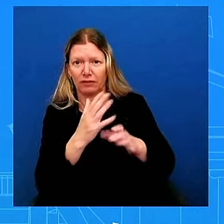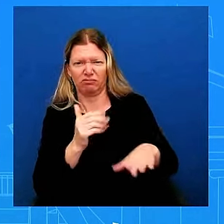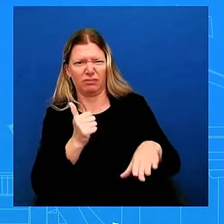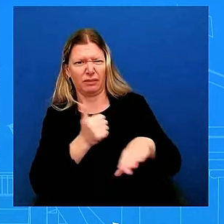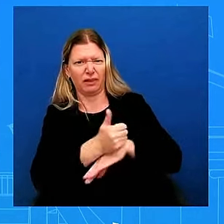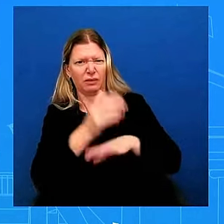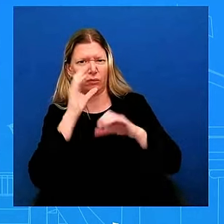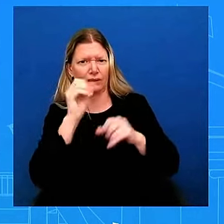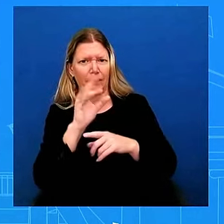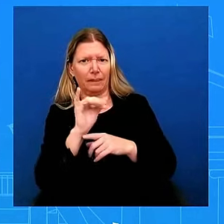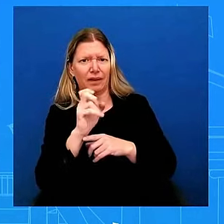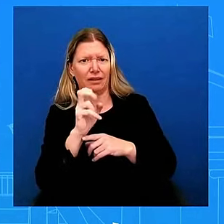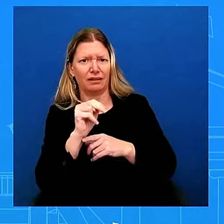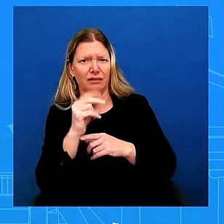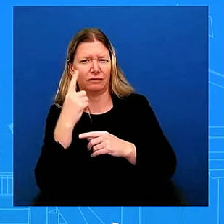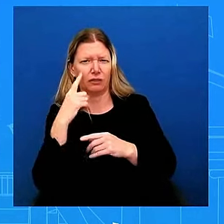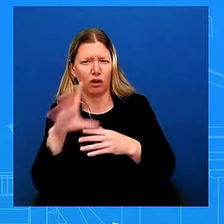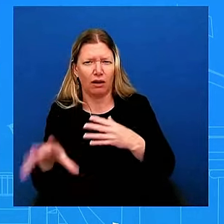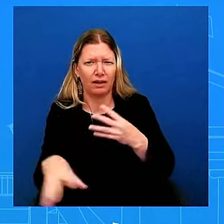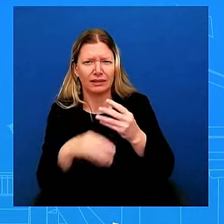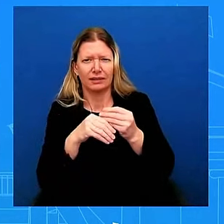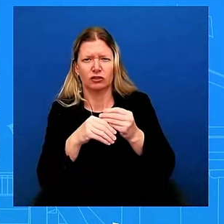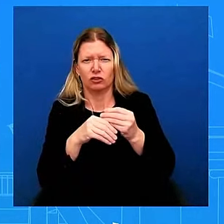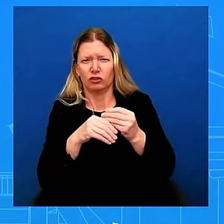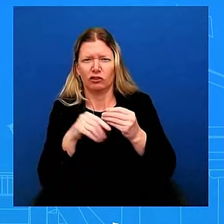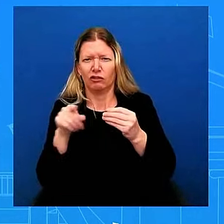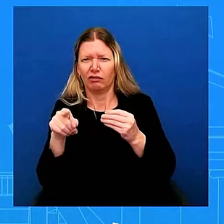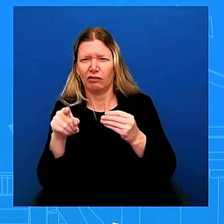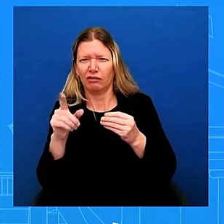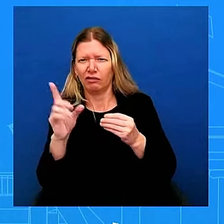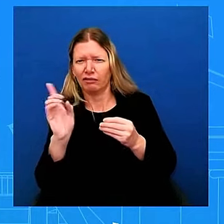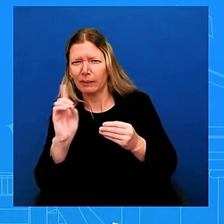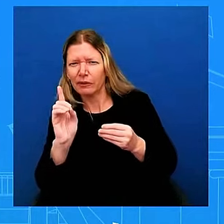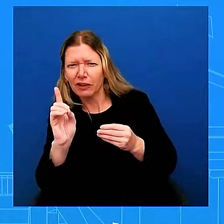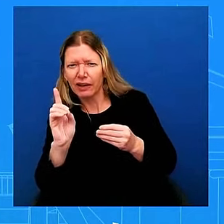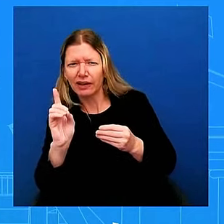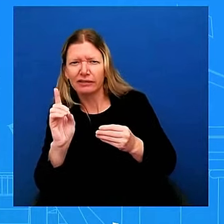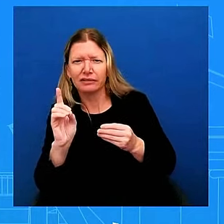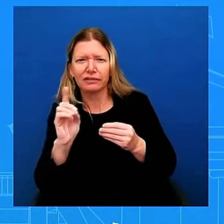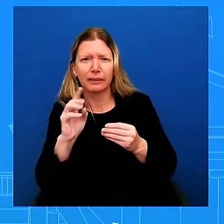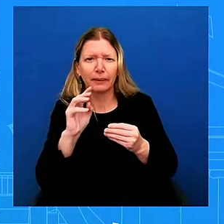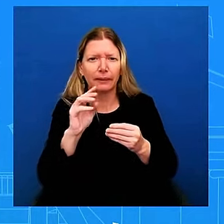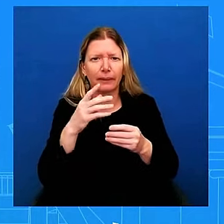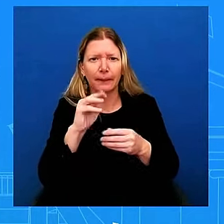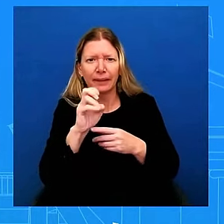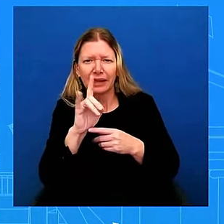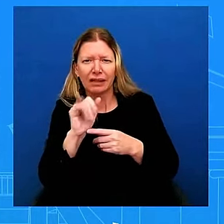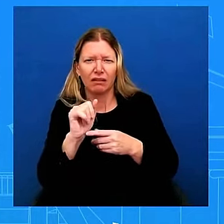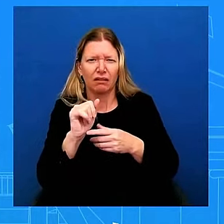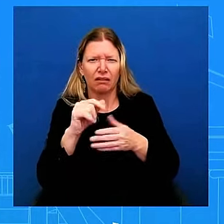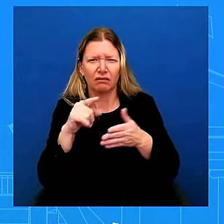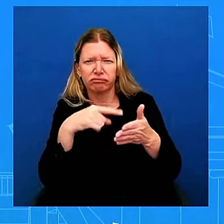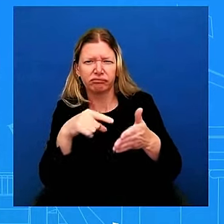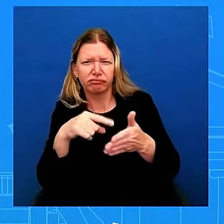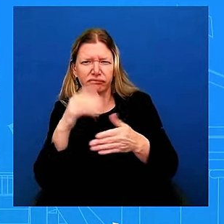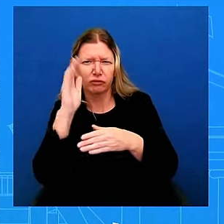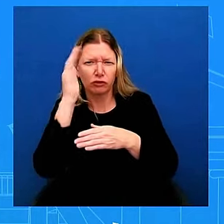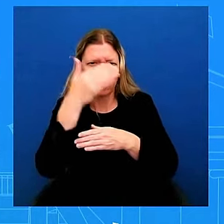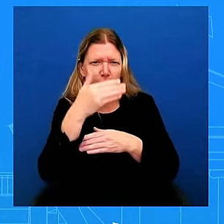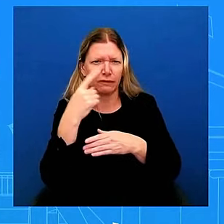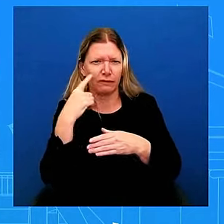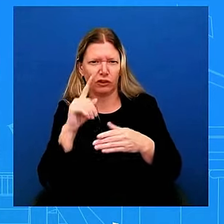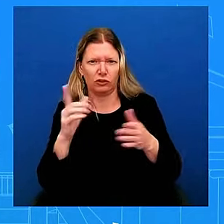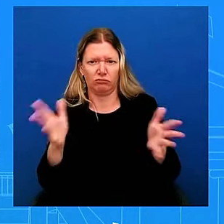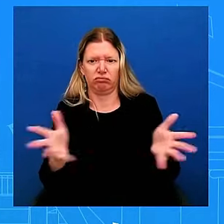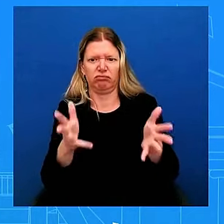media critical of Trump for driving the rhetoric that led to this outcome. How does the White House respond to that blame coming from